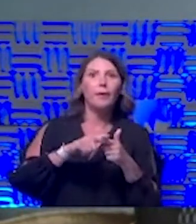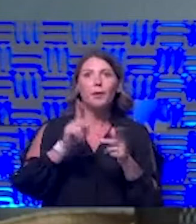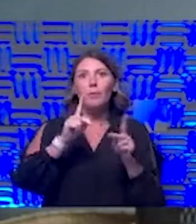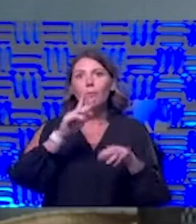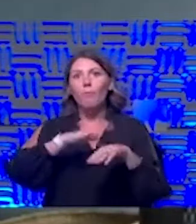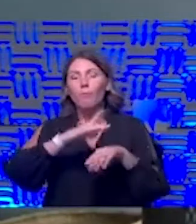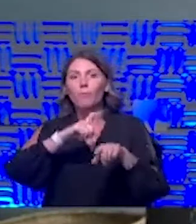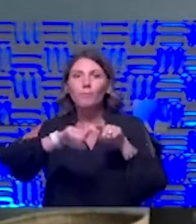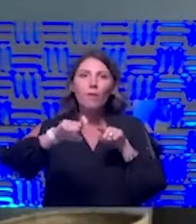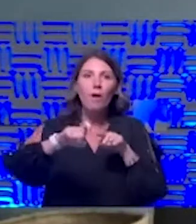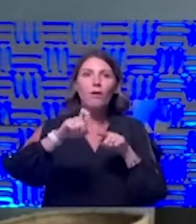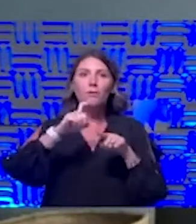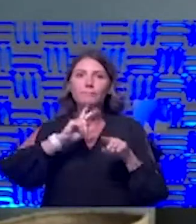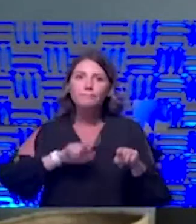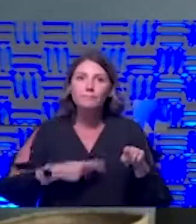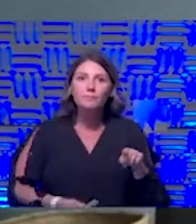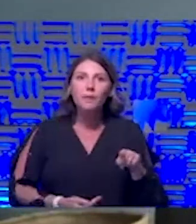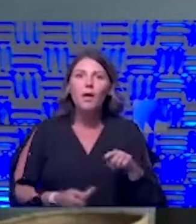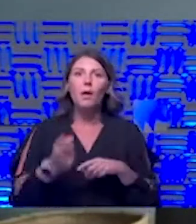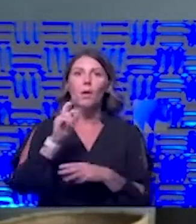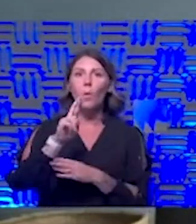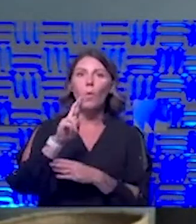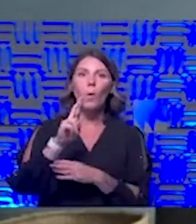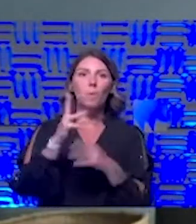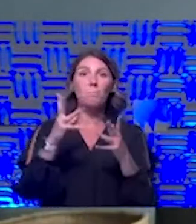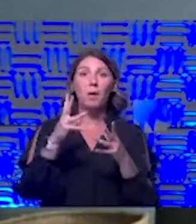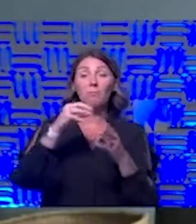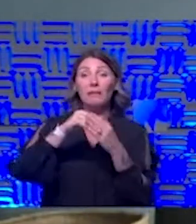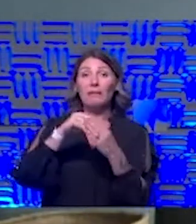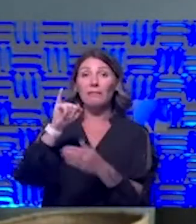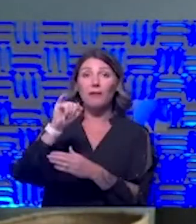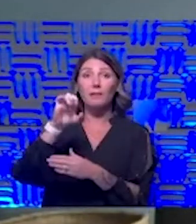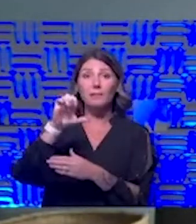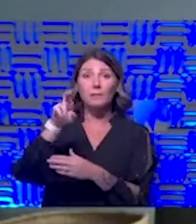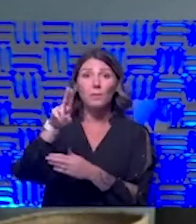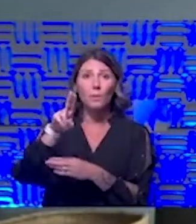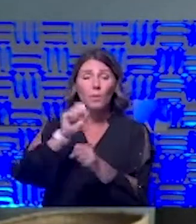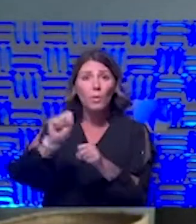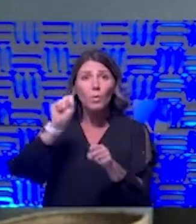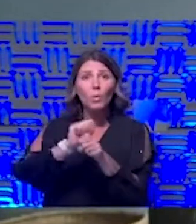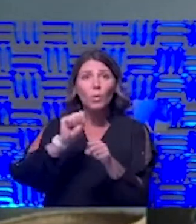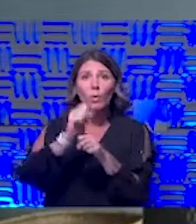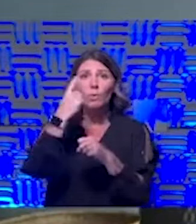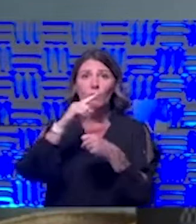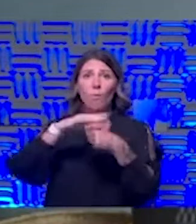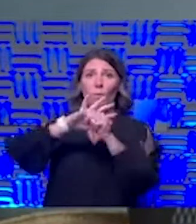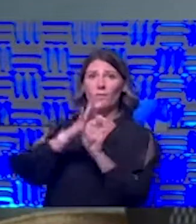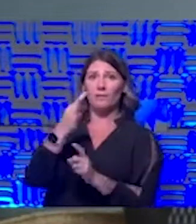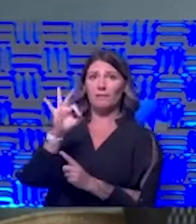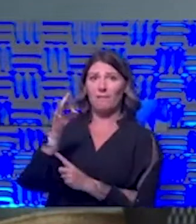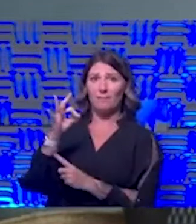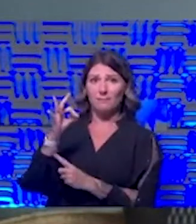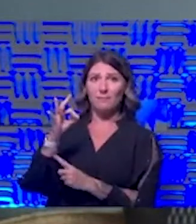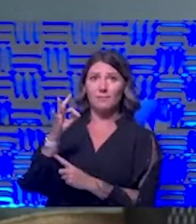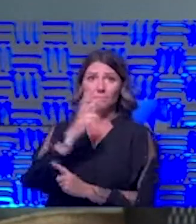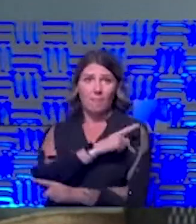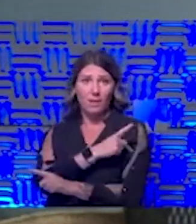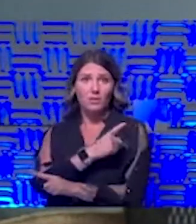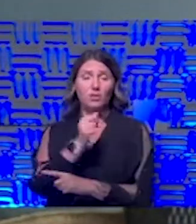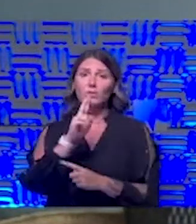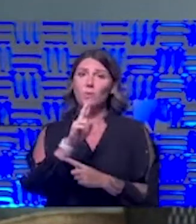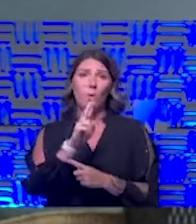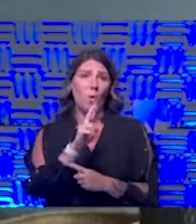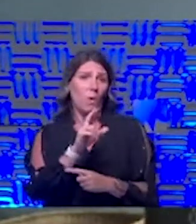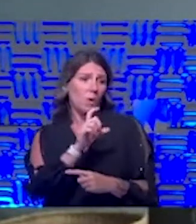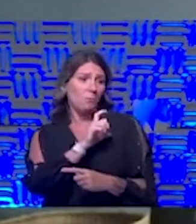in the ICU treating COVID patients, or they're first responders responding to all kinds of different distress calls from folks and not knowing